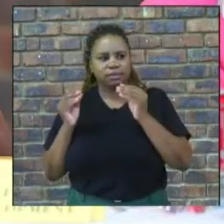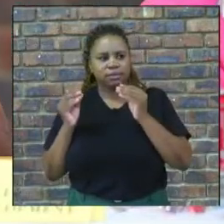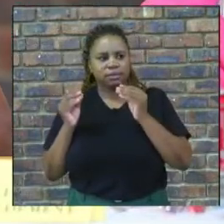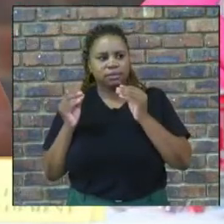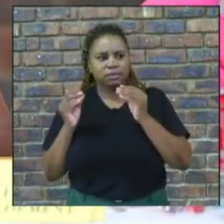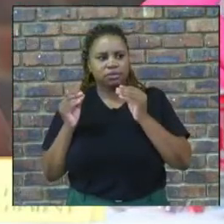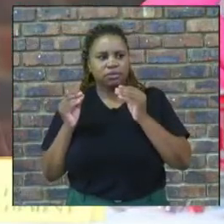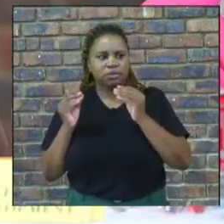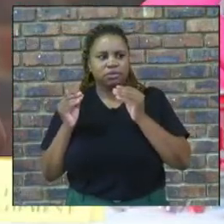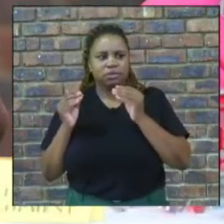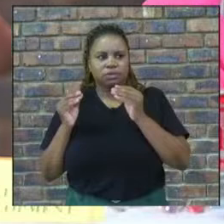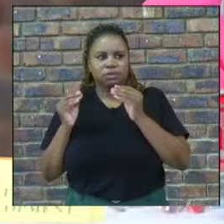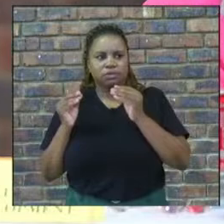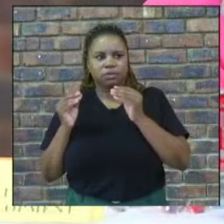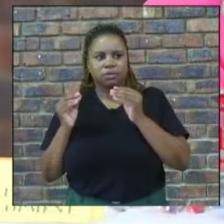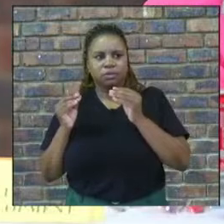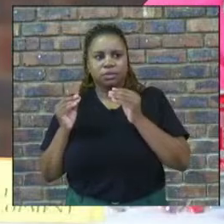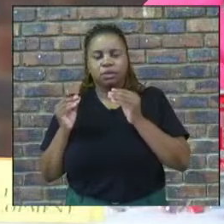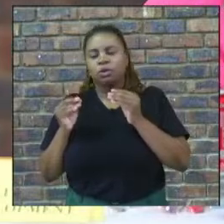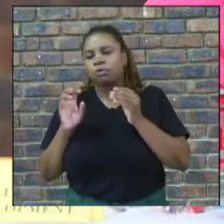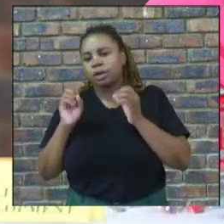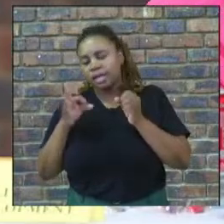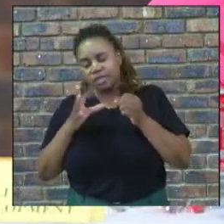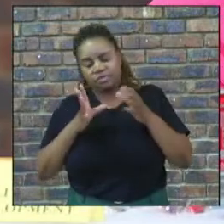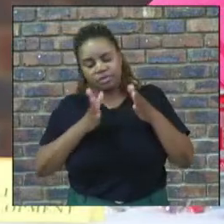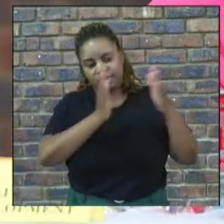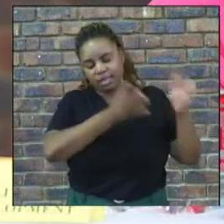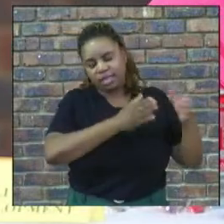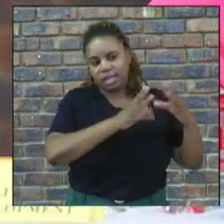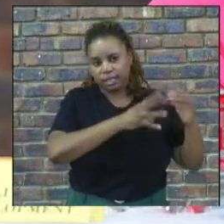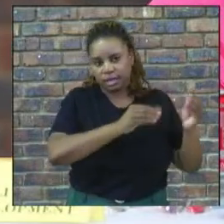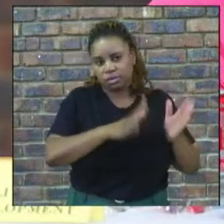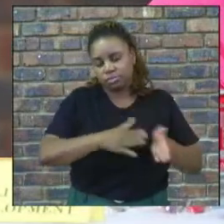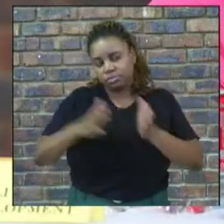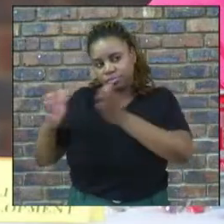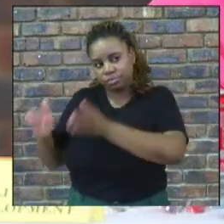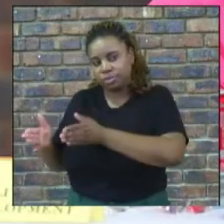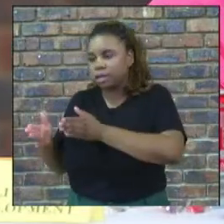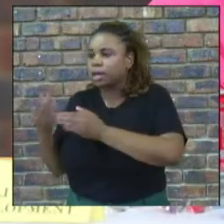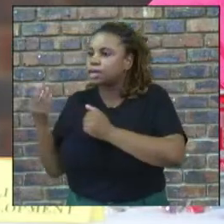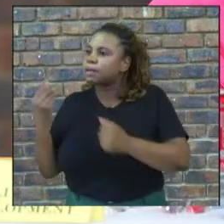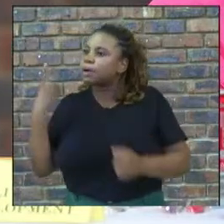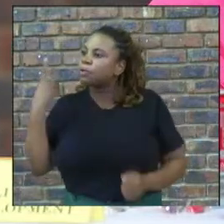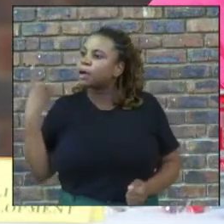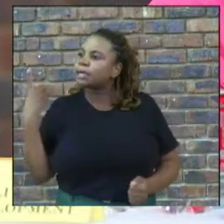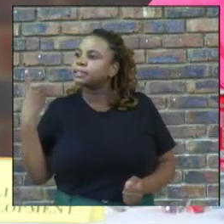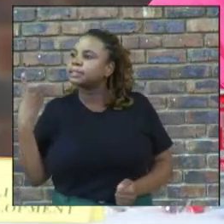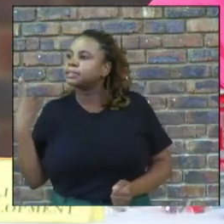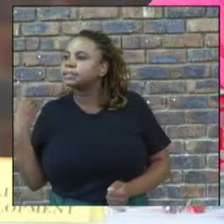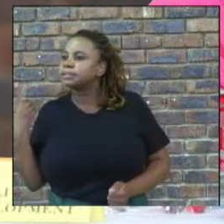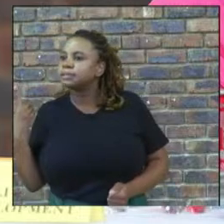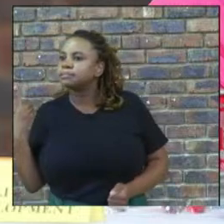Okay. If we're done this side, let's go to the right. Number 1.